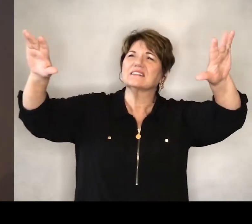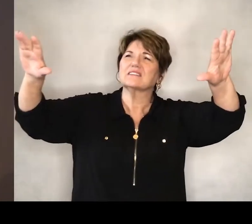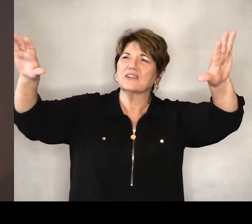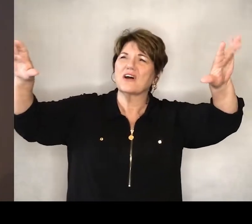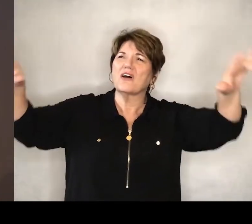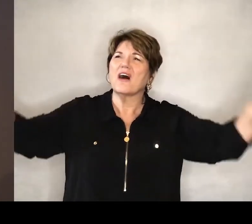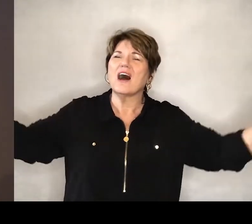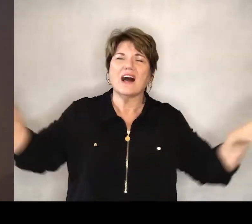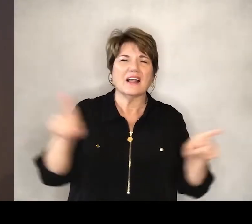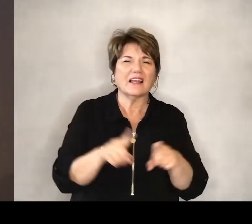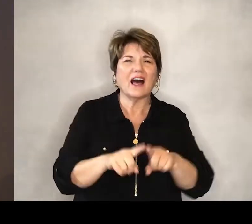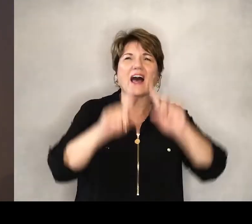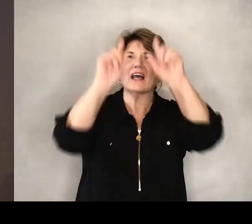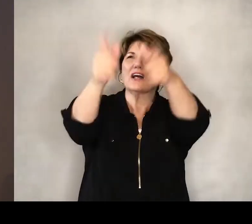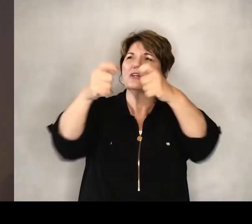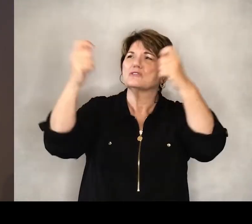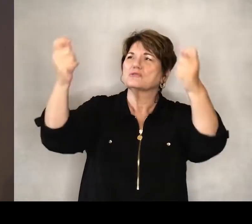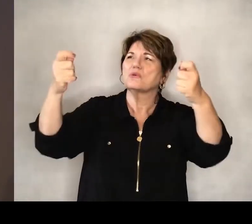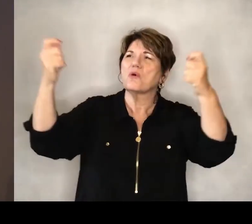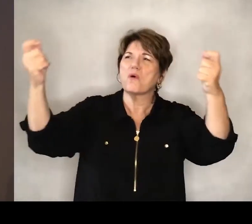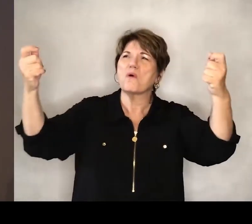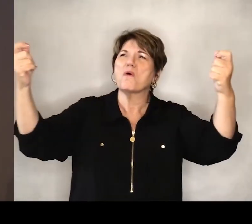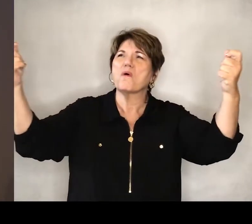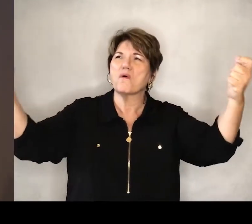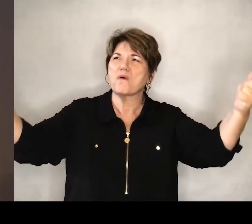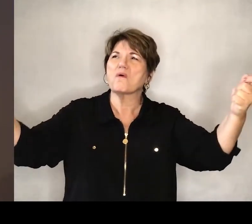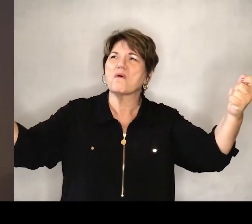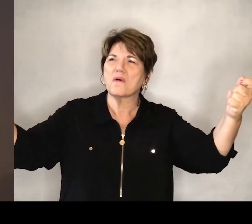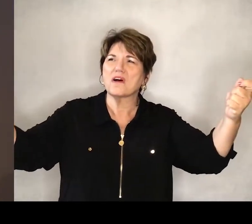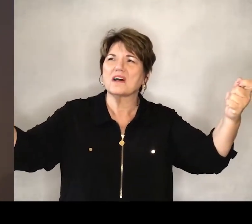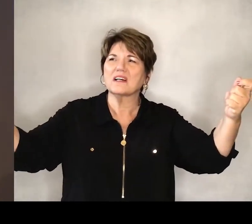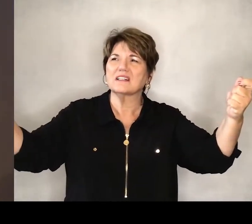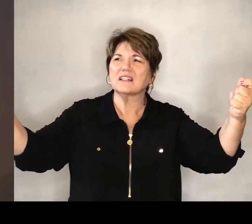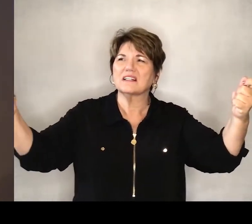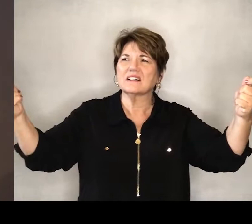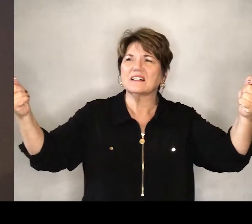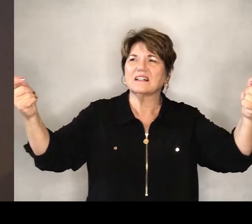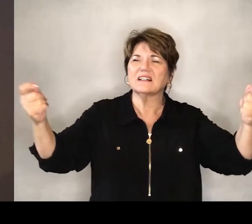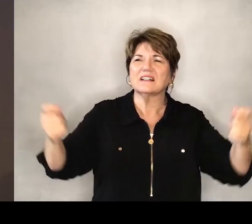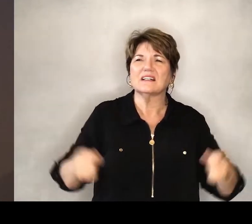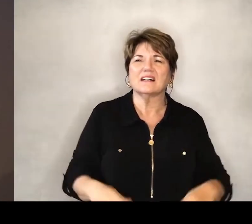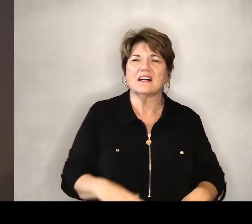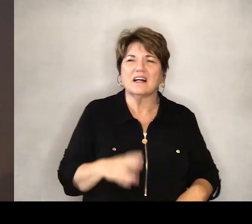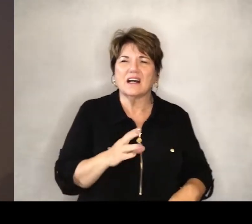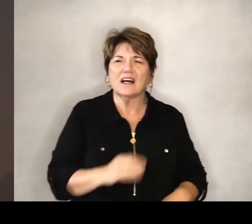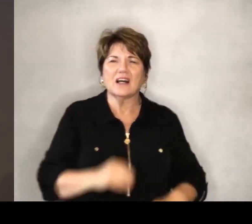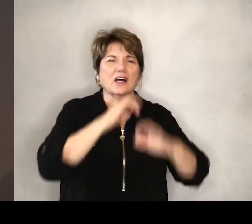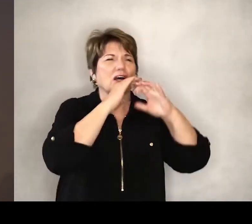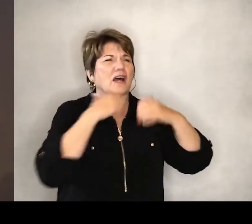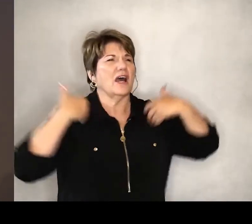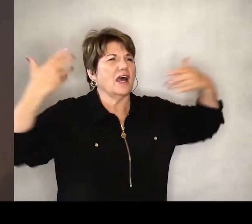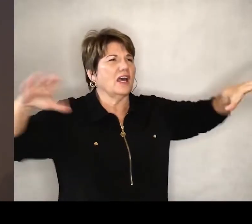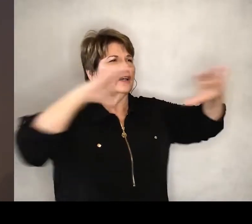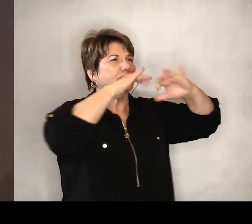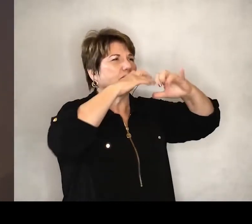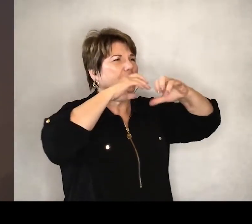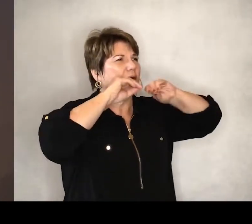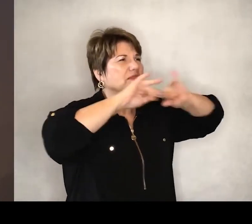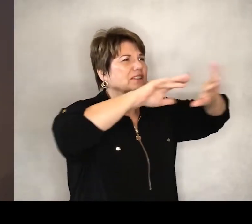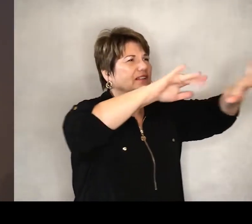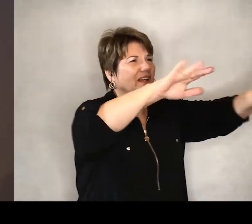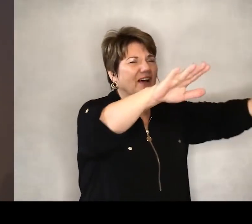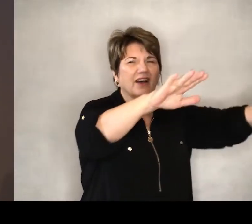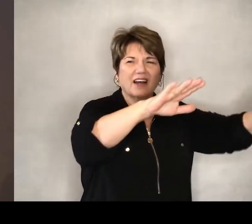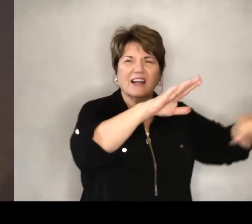as a scroll, the trump shall resound, and